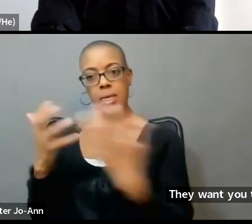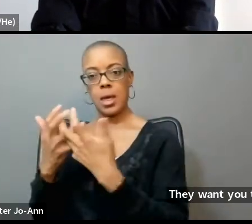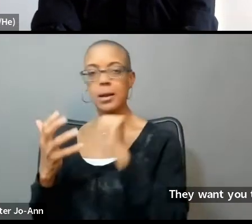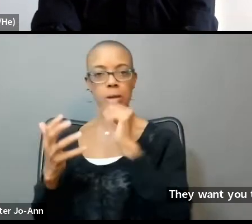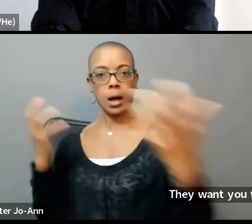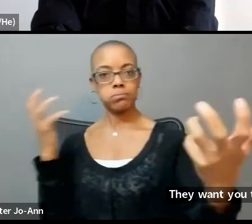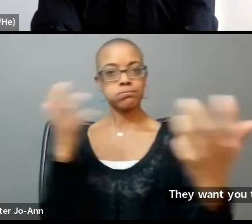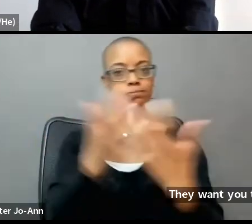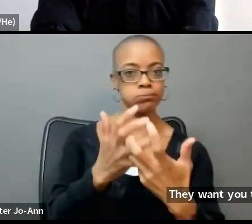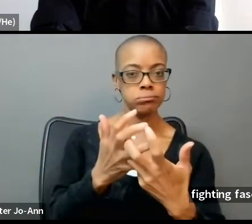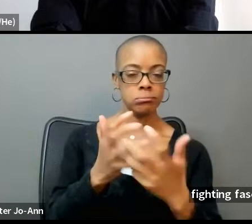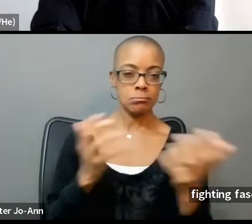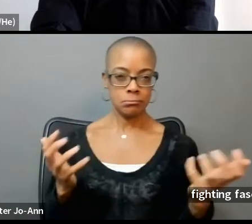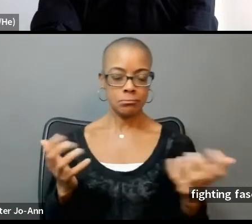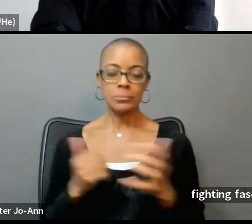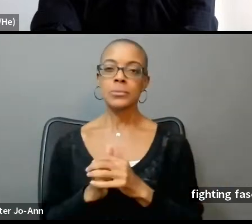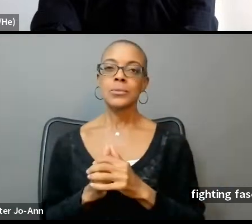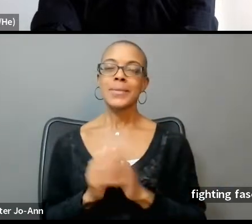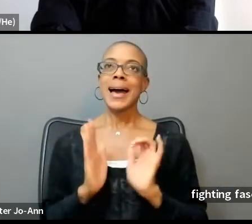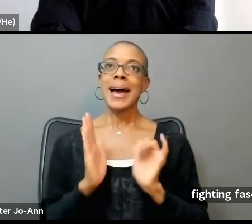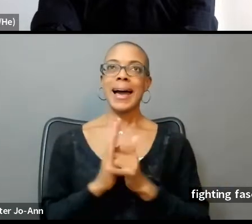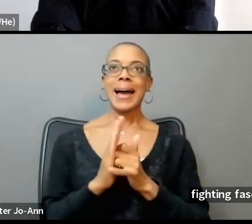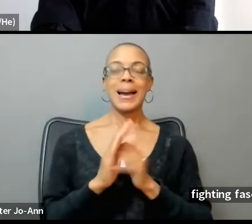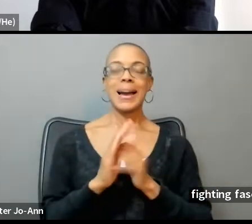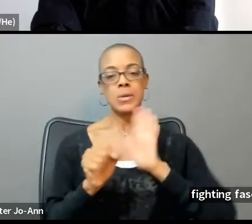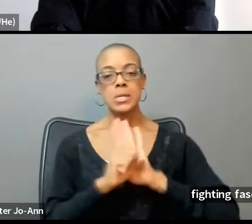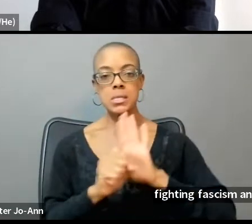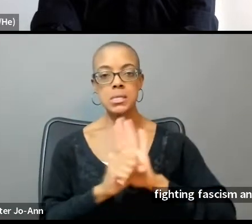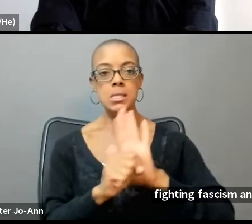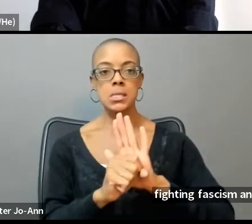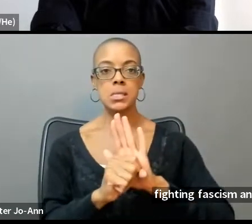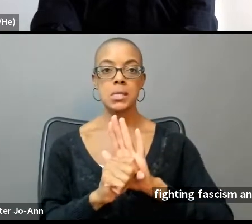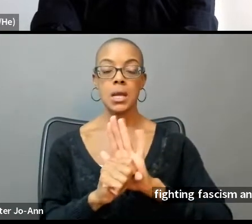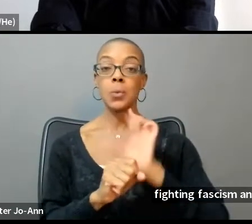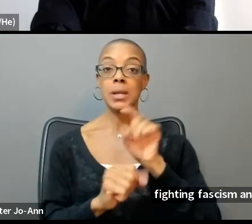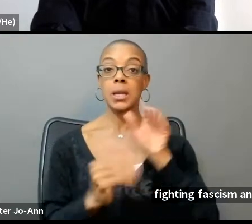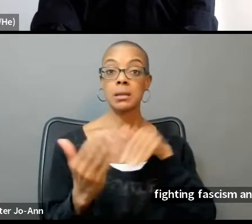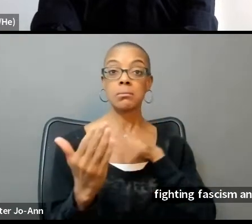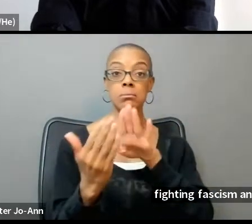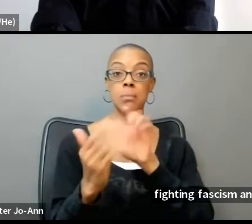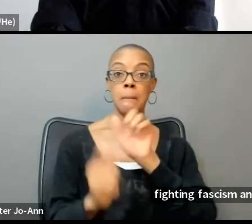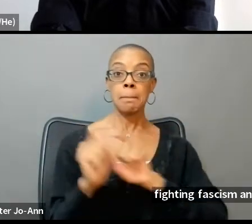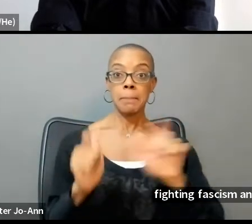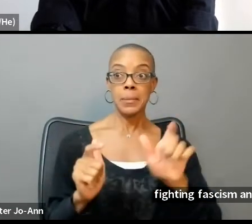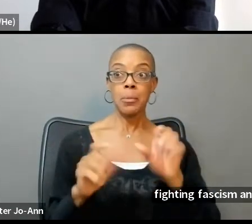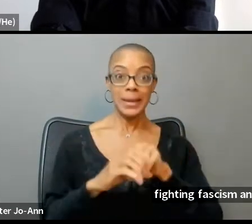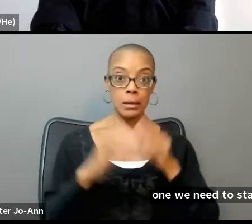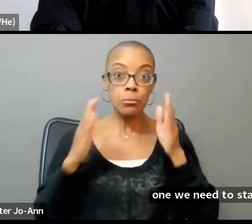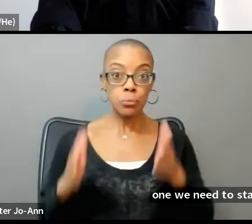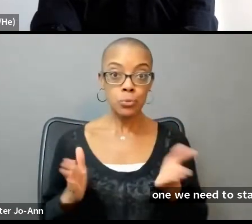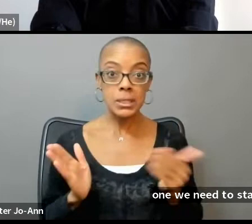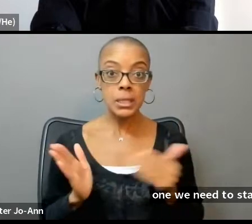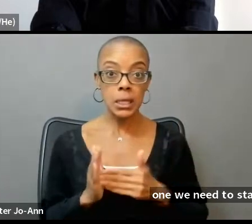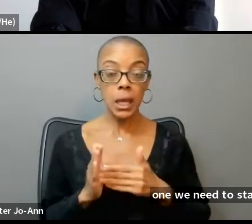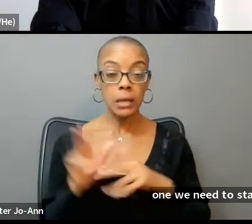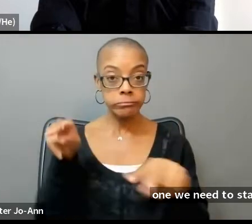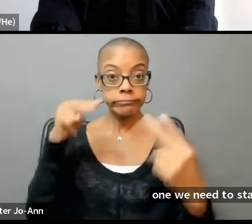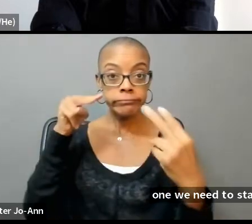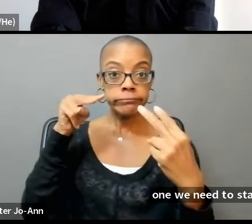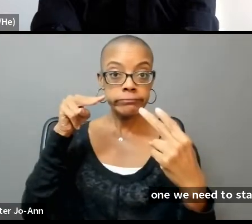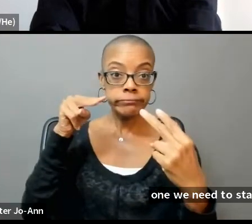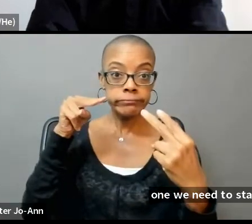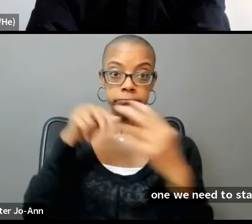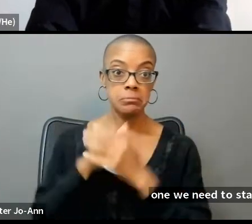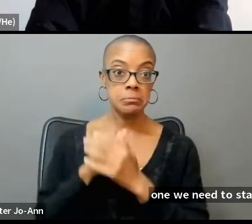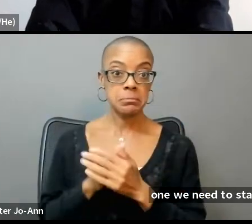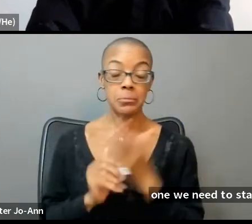think the way that we do that is, one, we need to start addressing people in person again. And like, if it starts with just